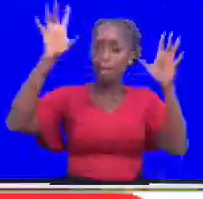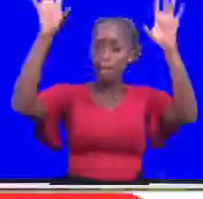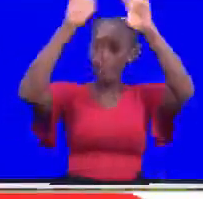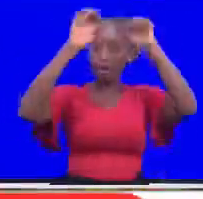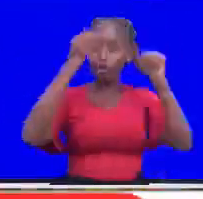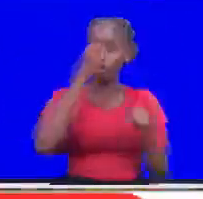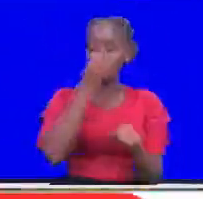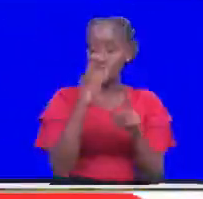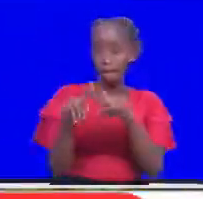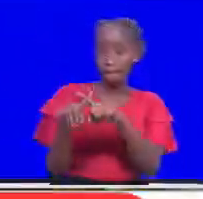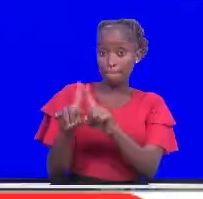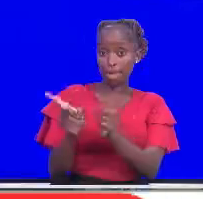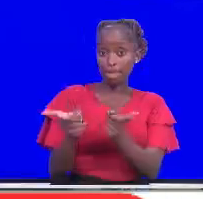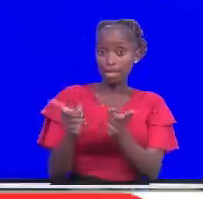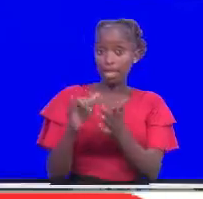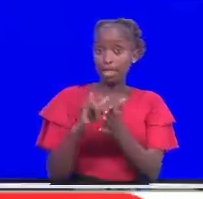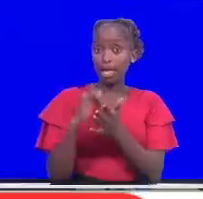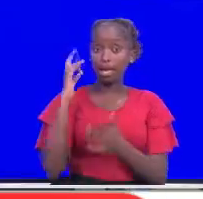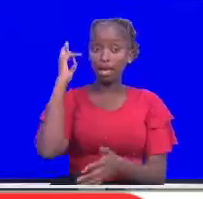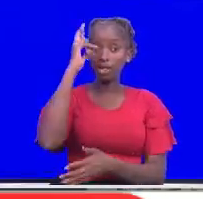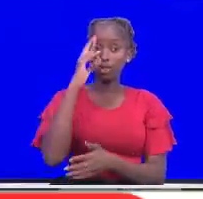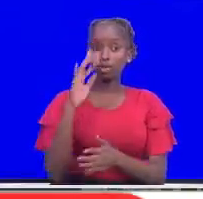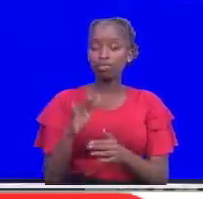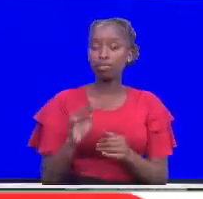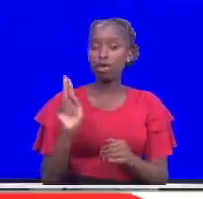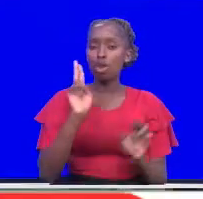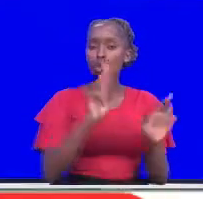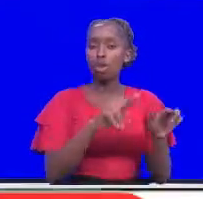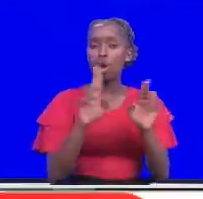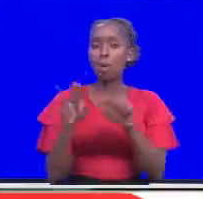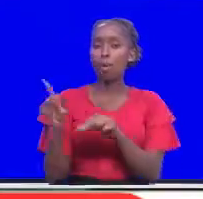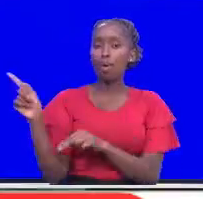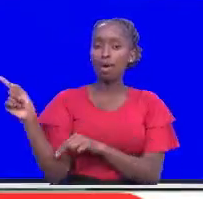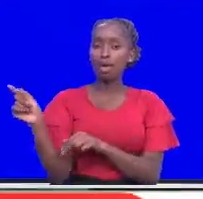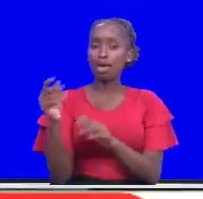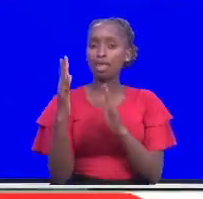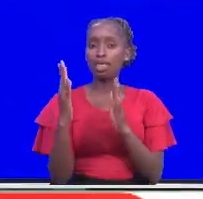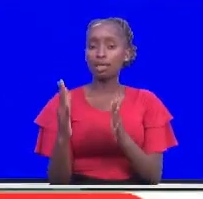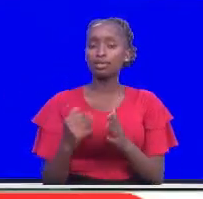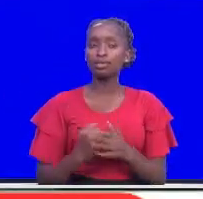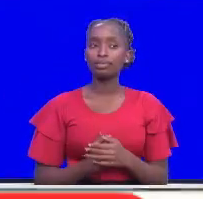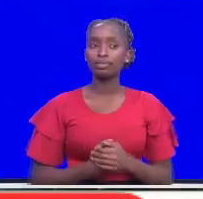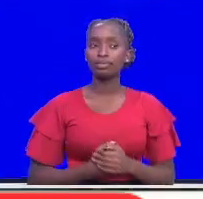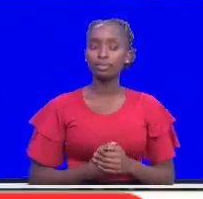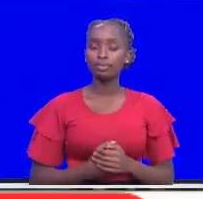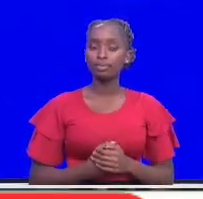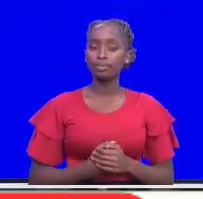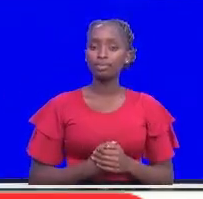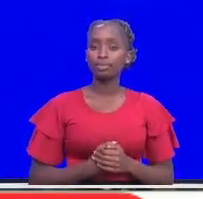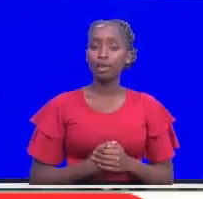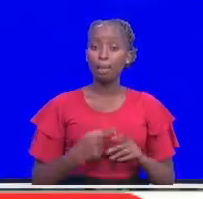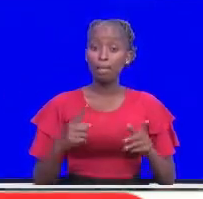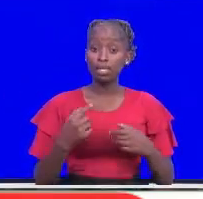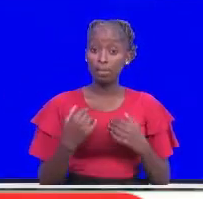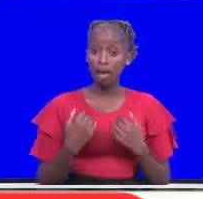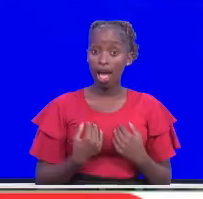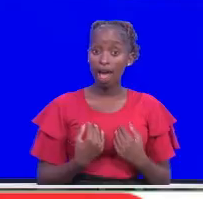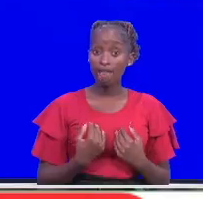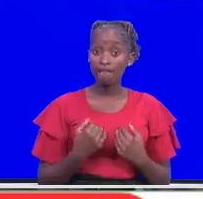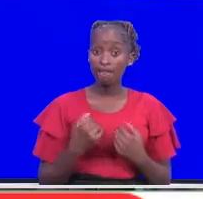Ruto, but it is for the sake of mwananchi. Mimi sijamchukia Ruto, lakini natetea wananchi